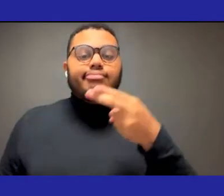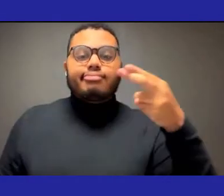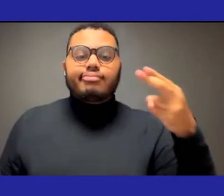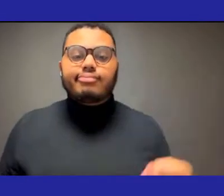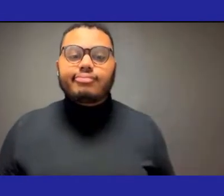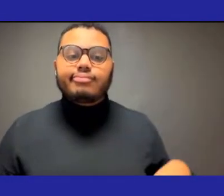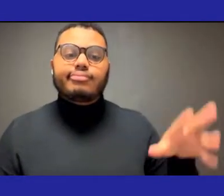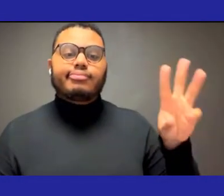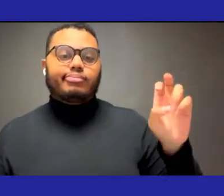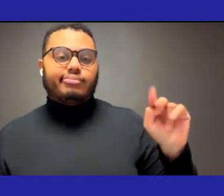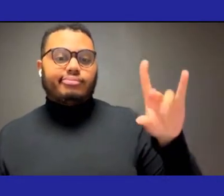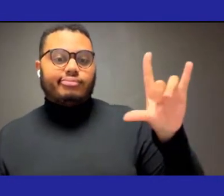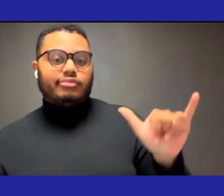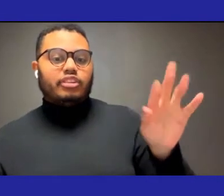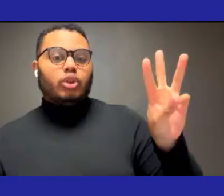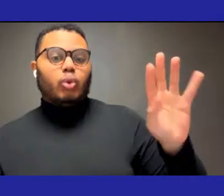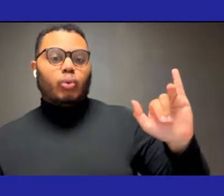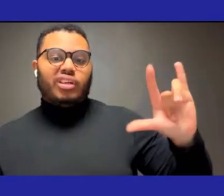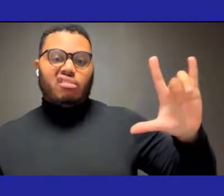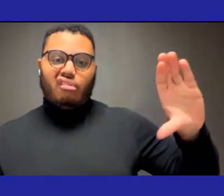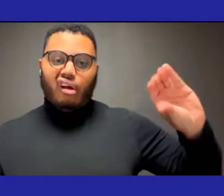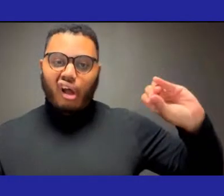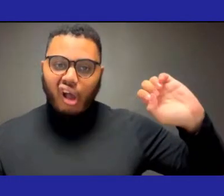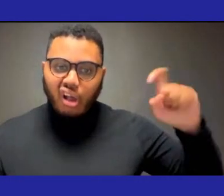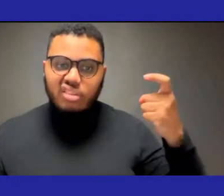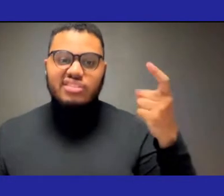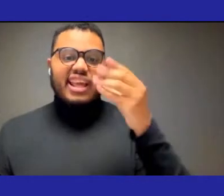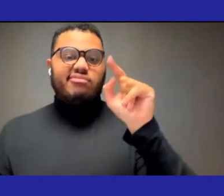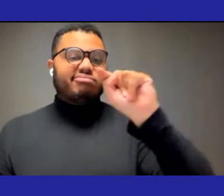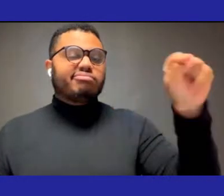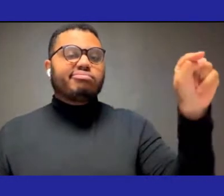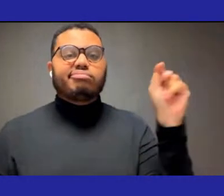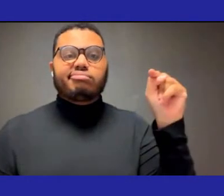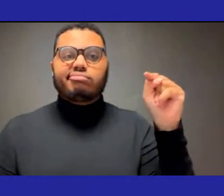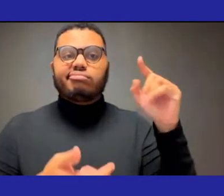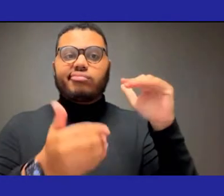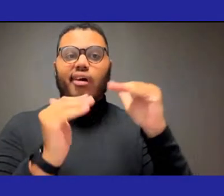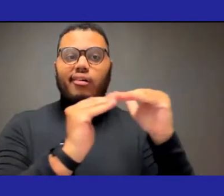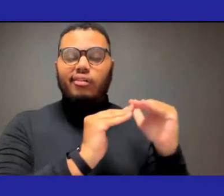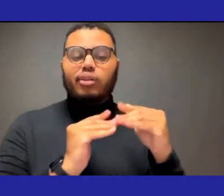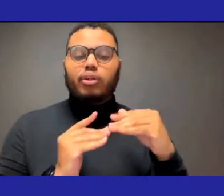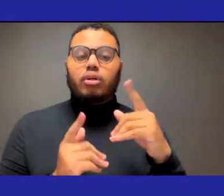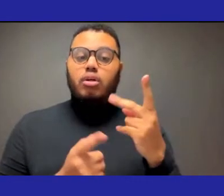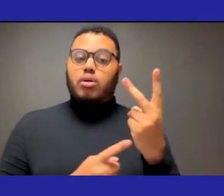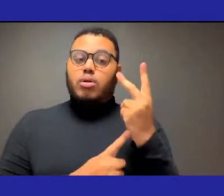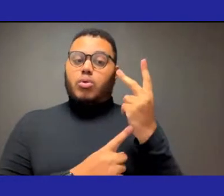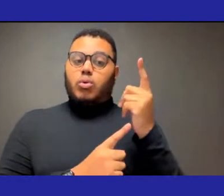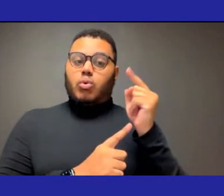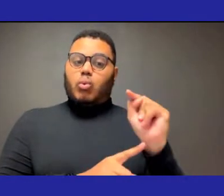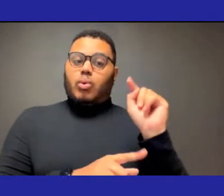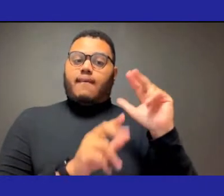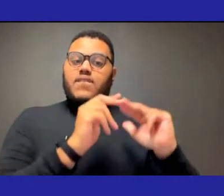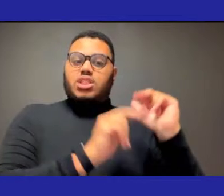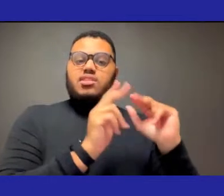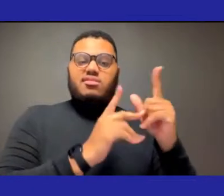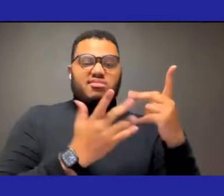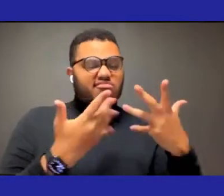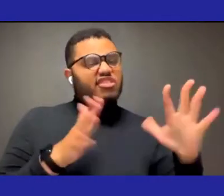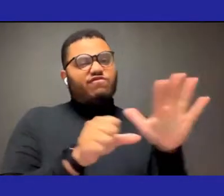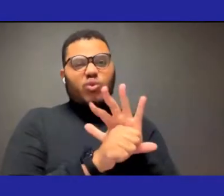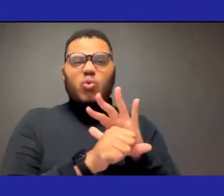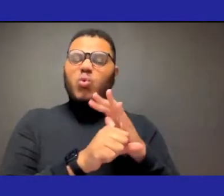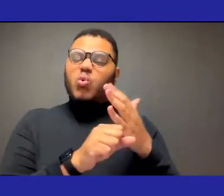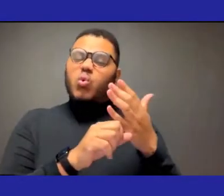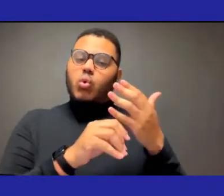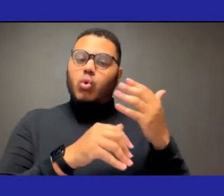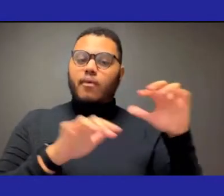Ford, and colleagues. 2 facilities which had been poorly performing have actually increased their performance